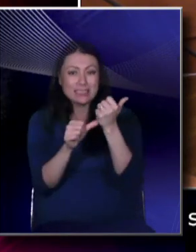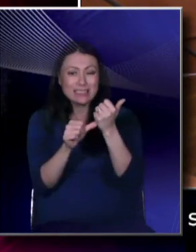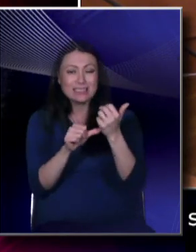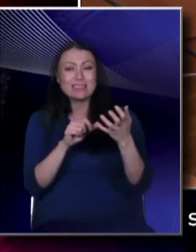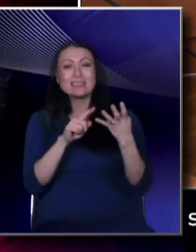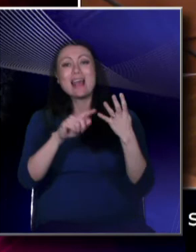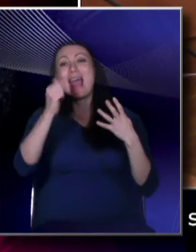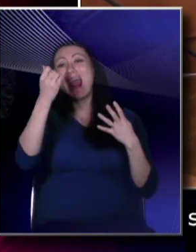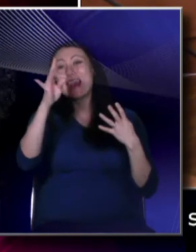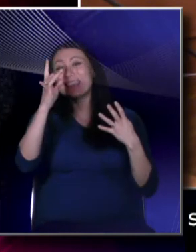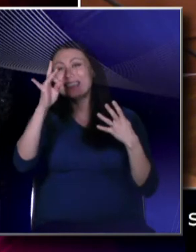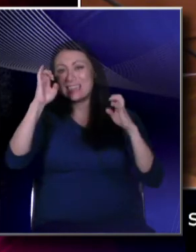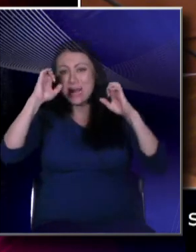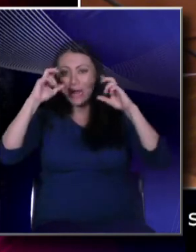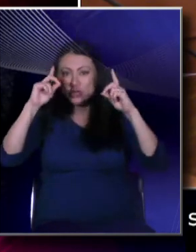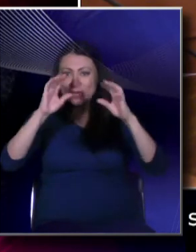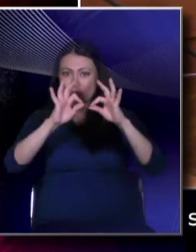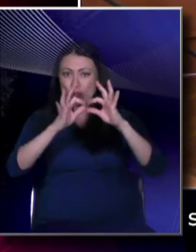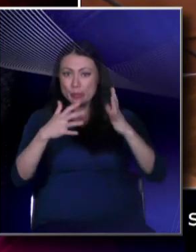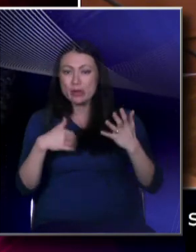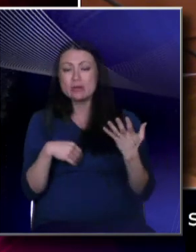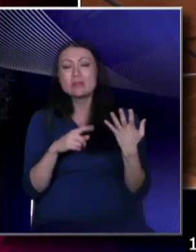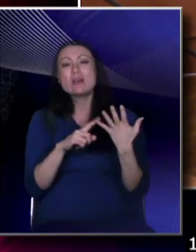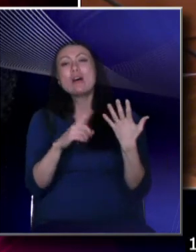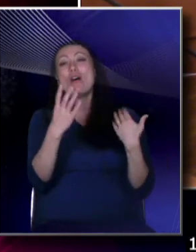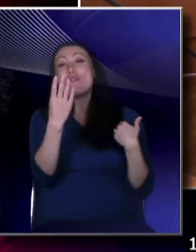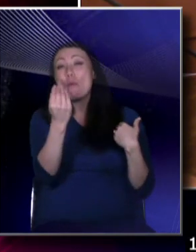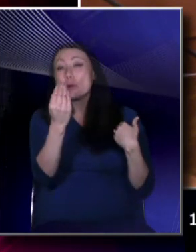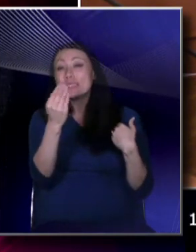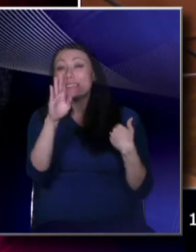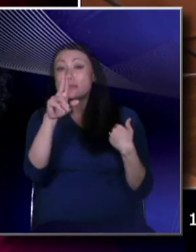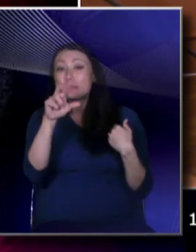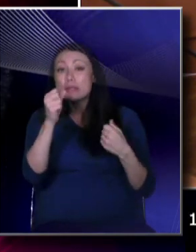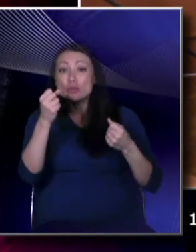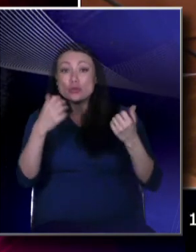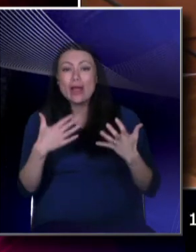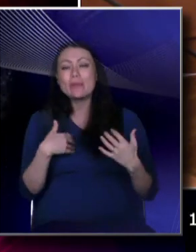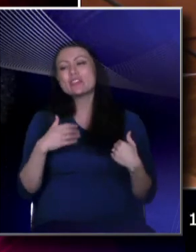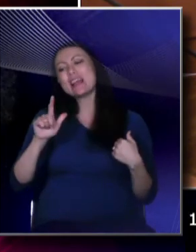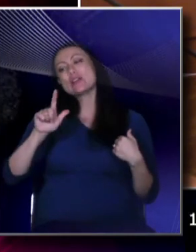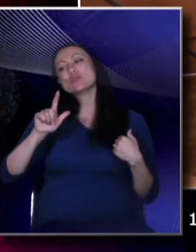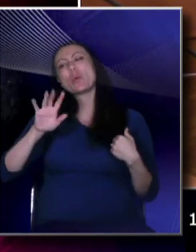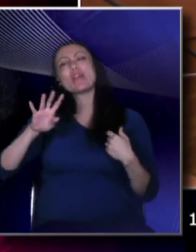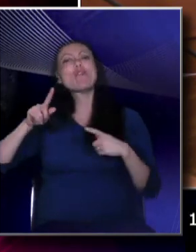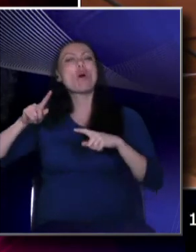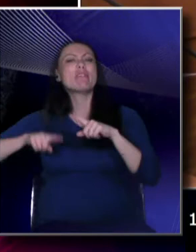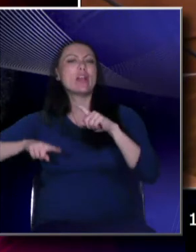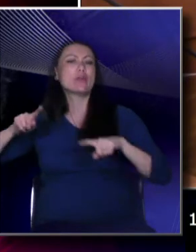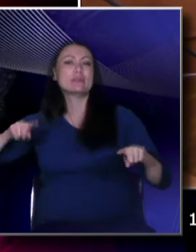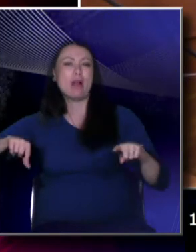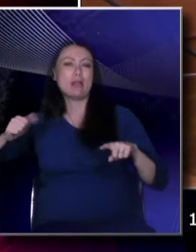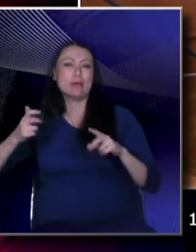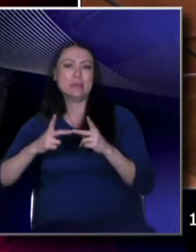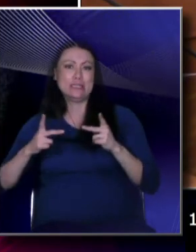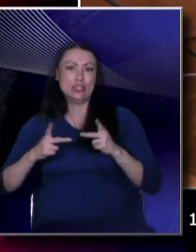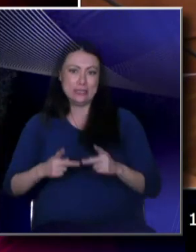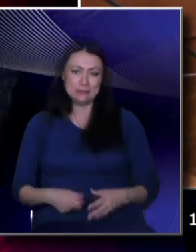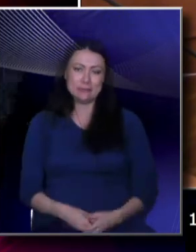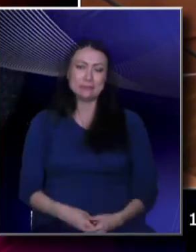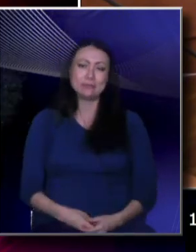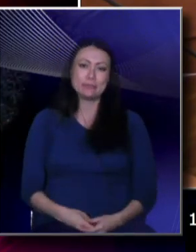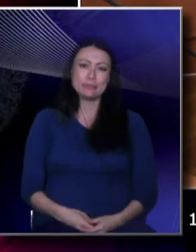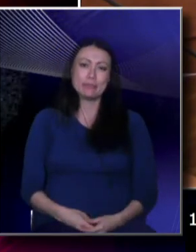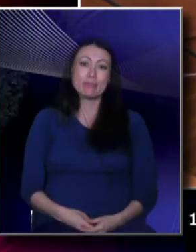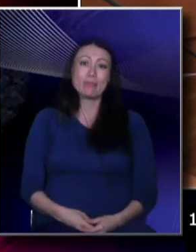educational interpreters, about 14 bus drivers, and 24 various other positions. As